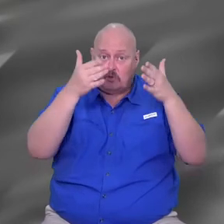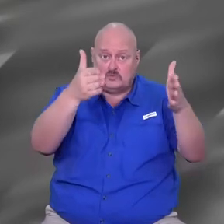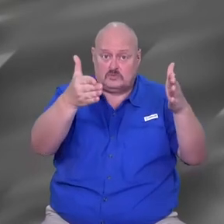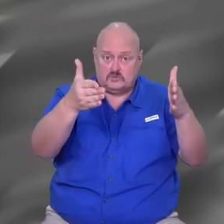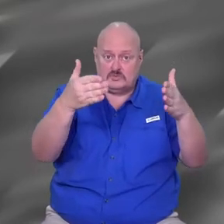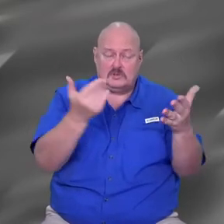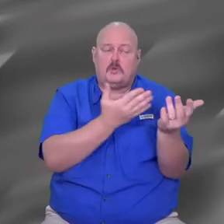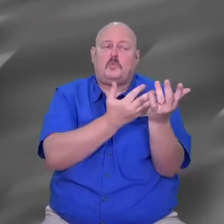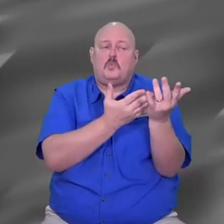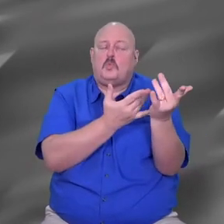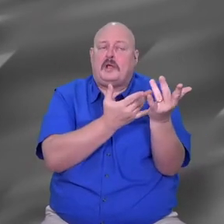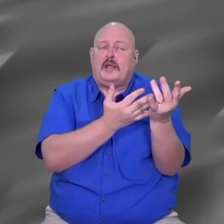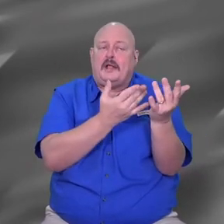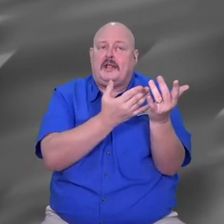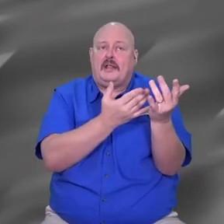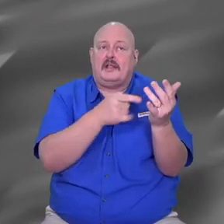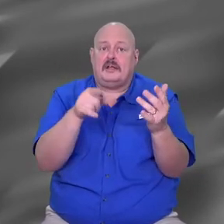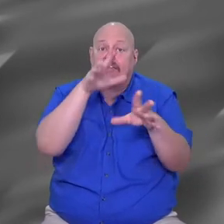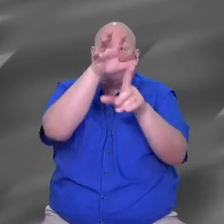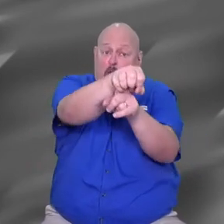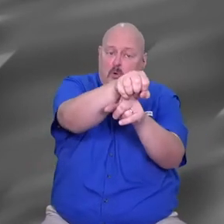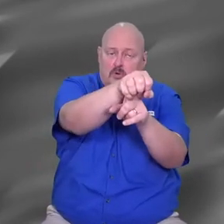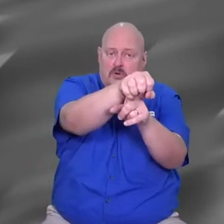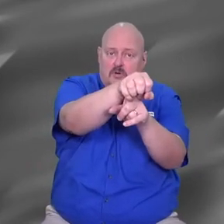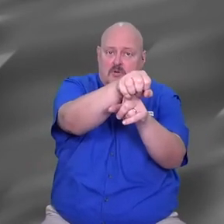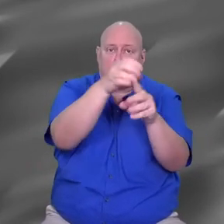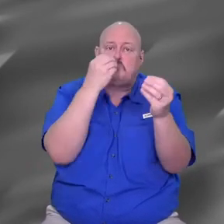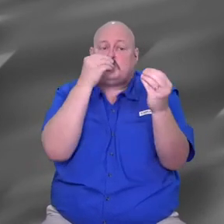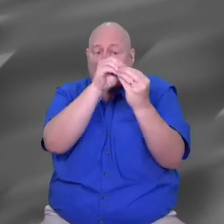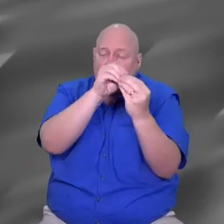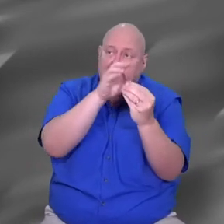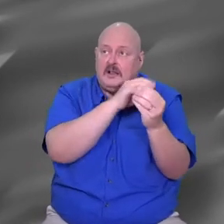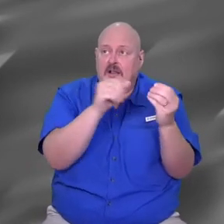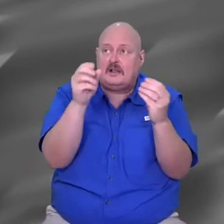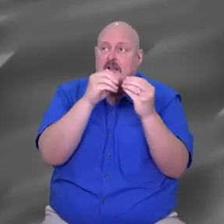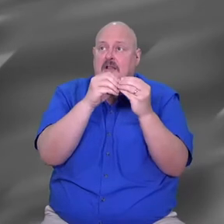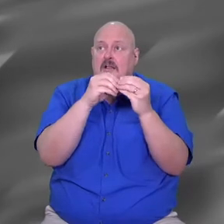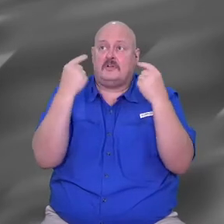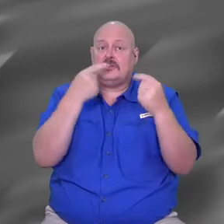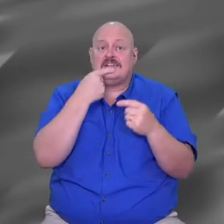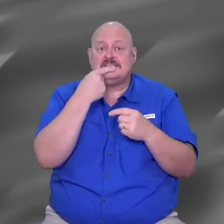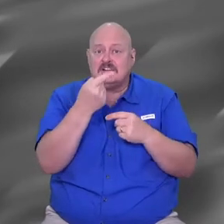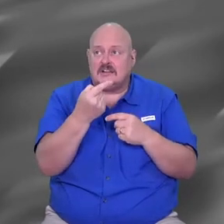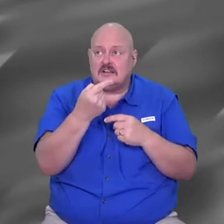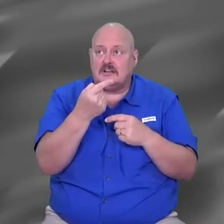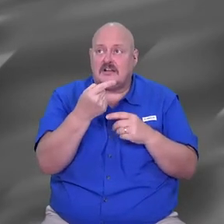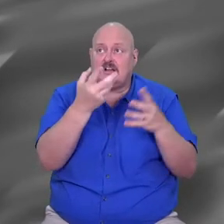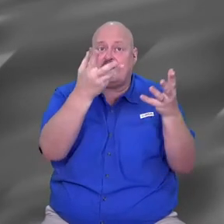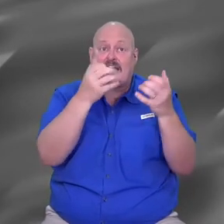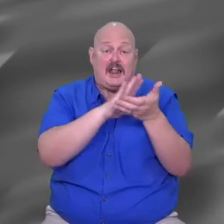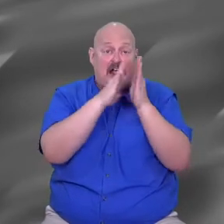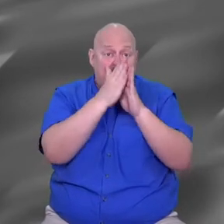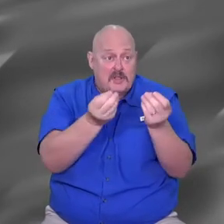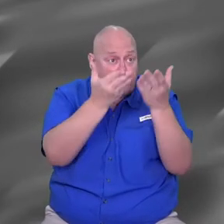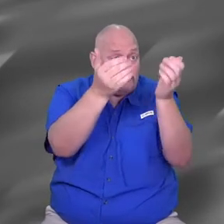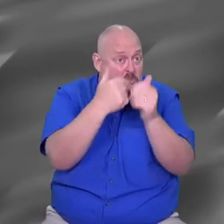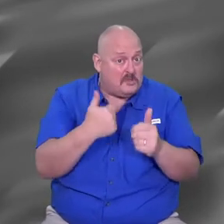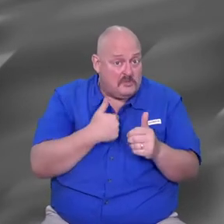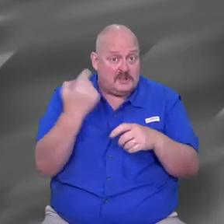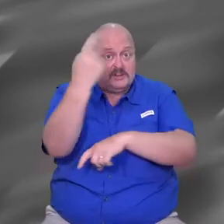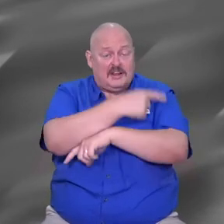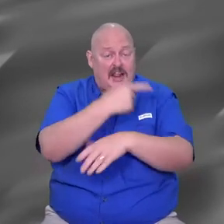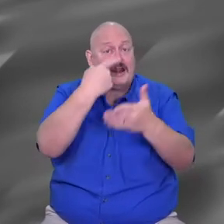lieth wait at every corner. So she caught him, she kissed him, and with impudent face said unto him, I have peace offerings with me. This day